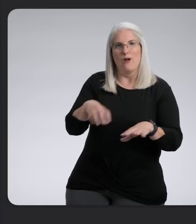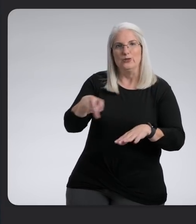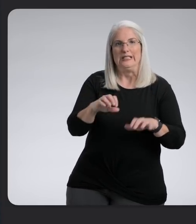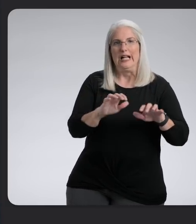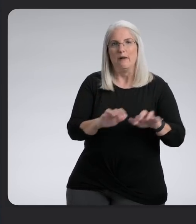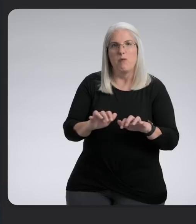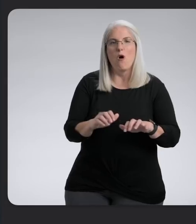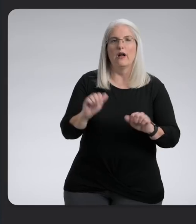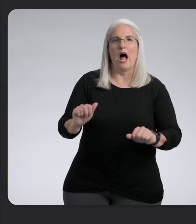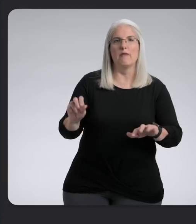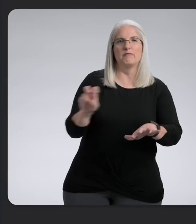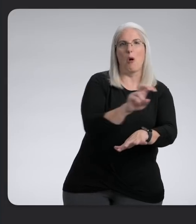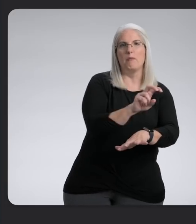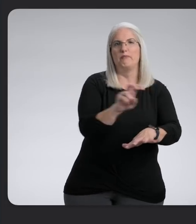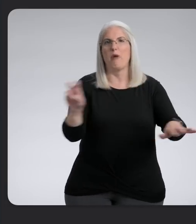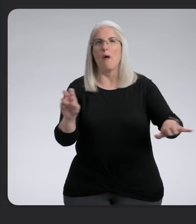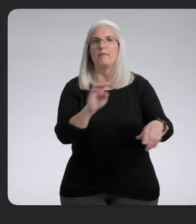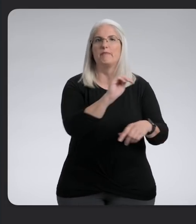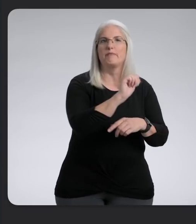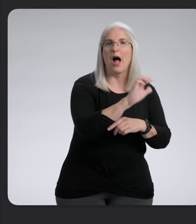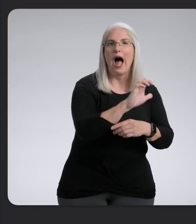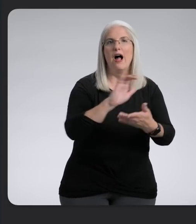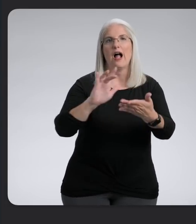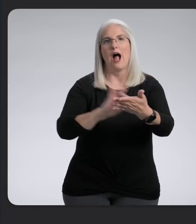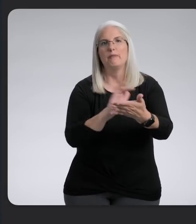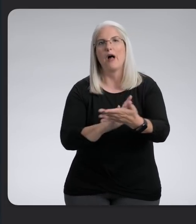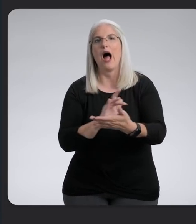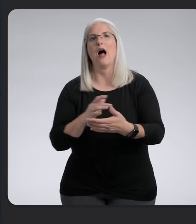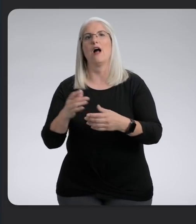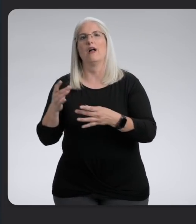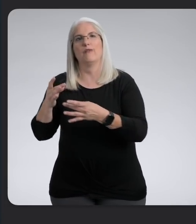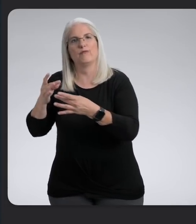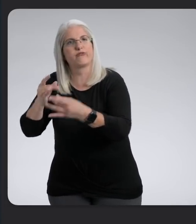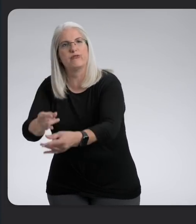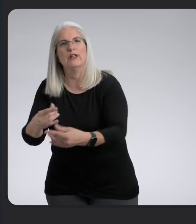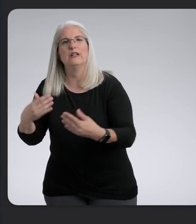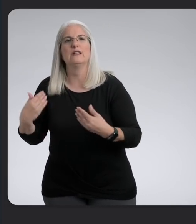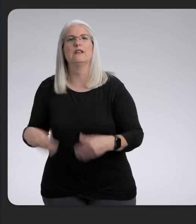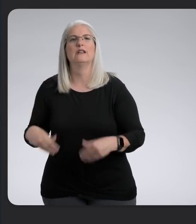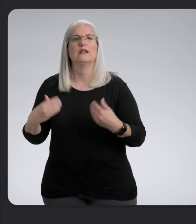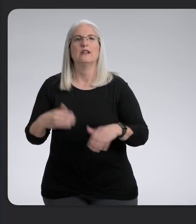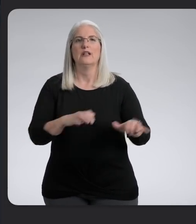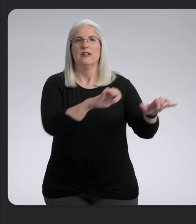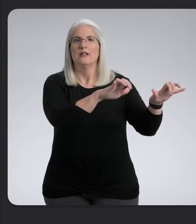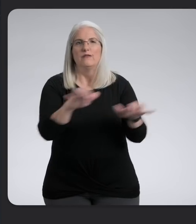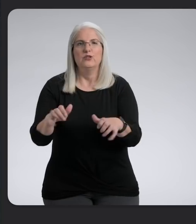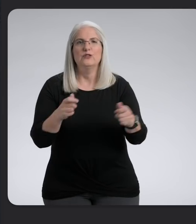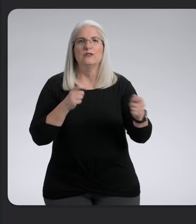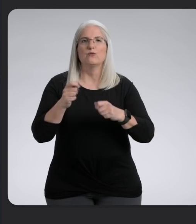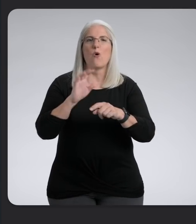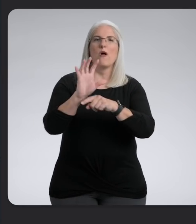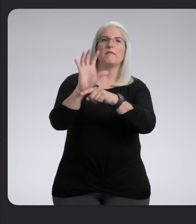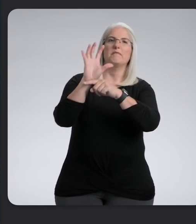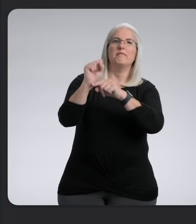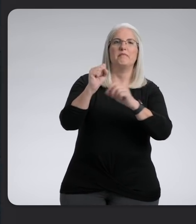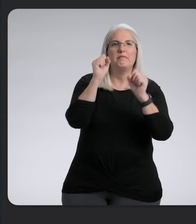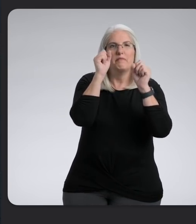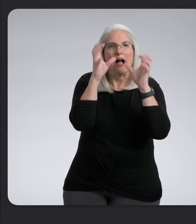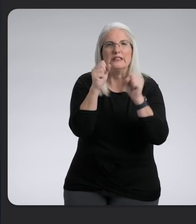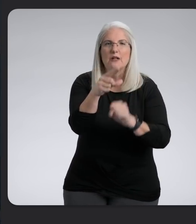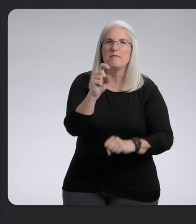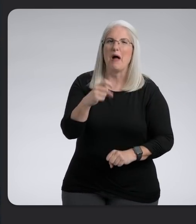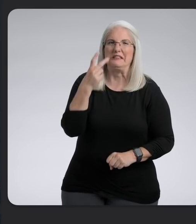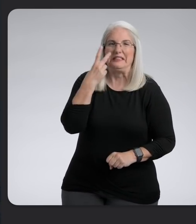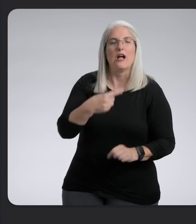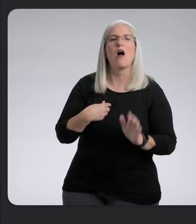iPad for a seamless experience. Universal Control is so incredible, you just have to see it in action. Let me show it to you